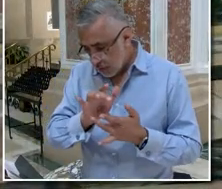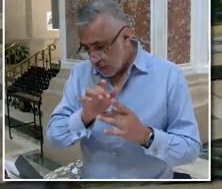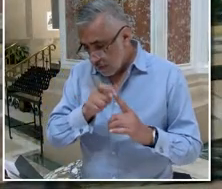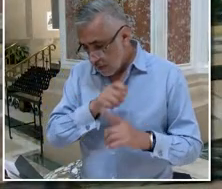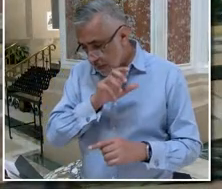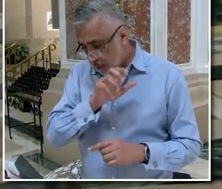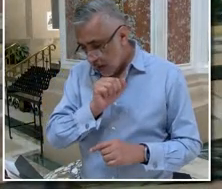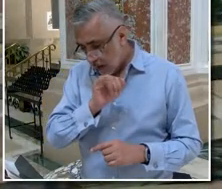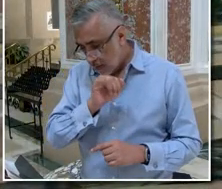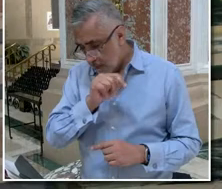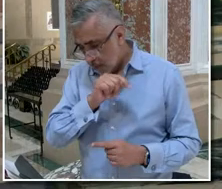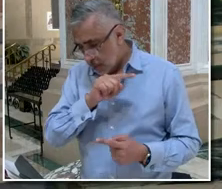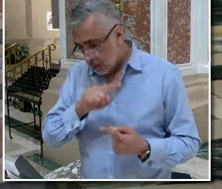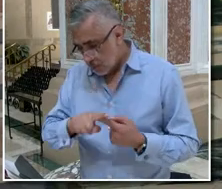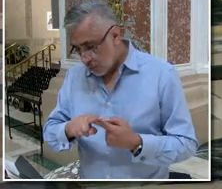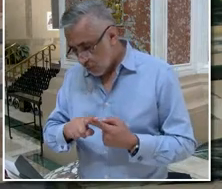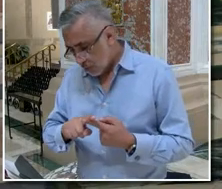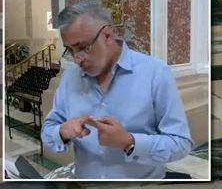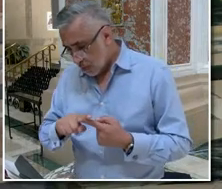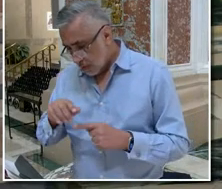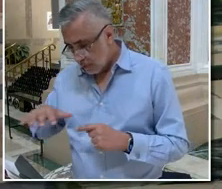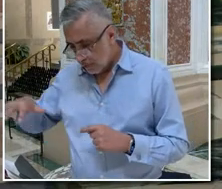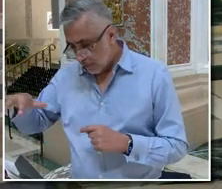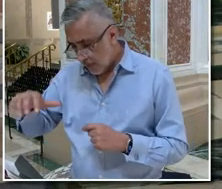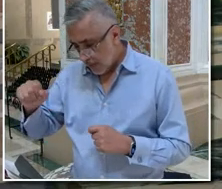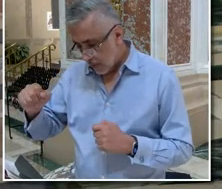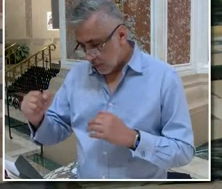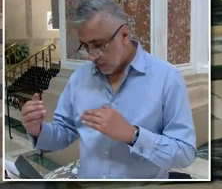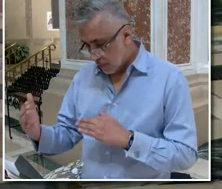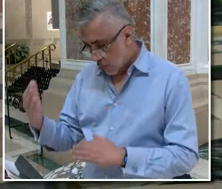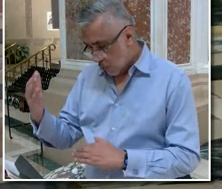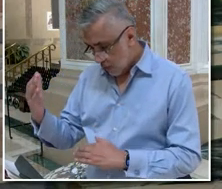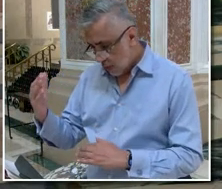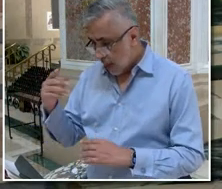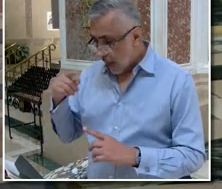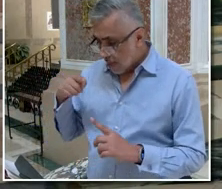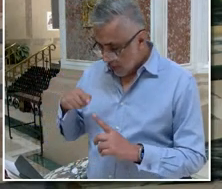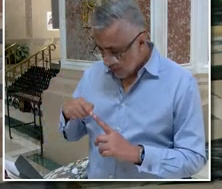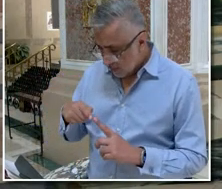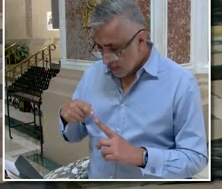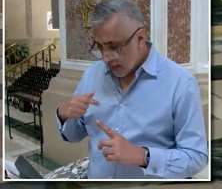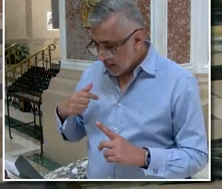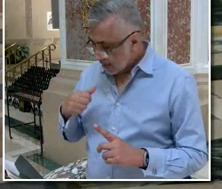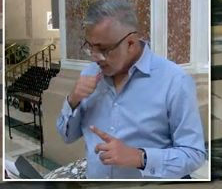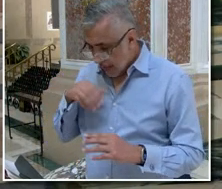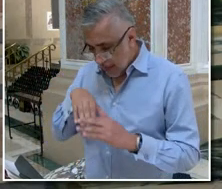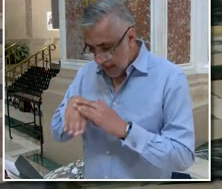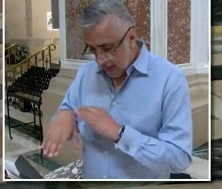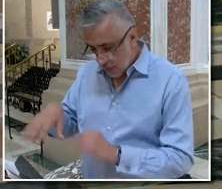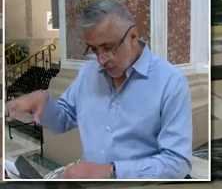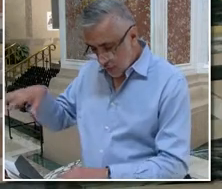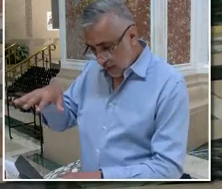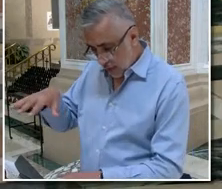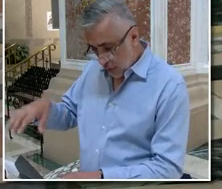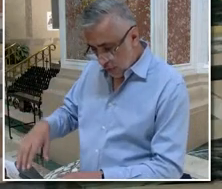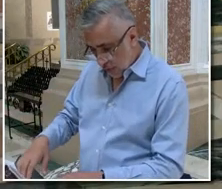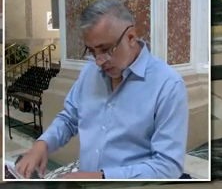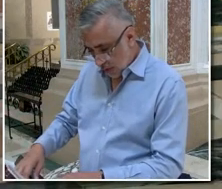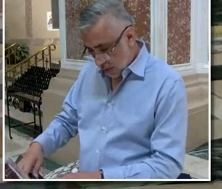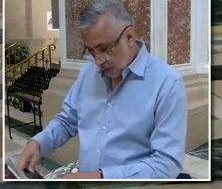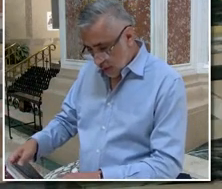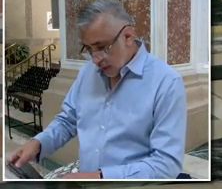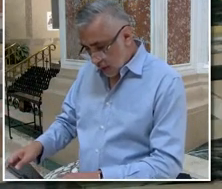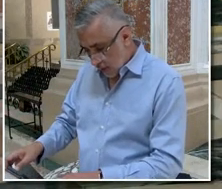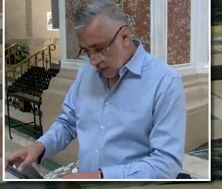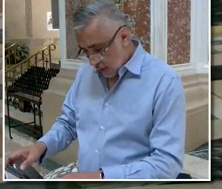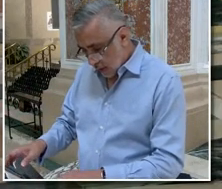praetorium. It was morning, and they themselves did not enter the praetorium in order not